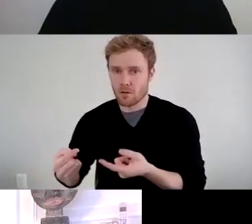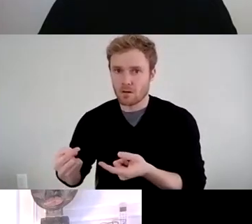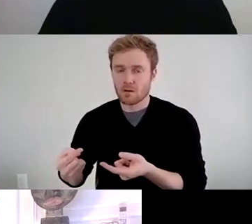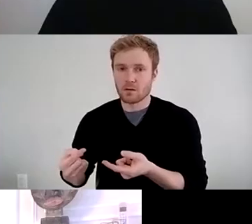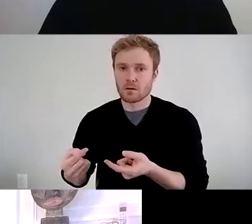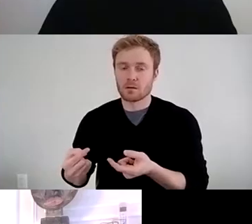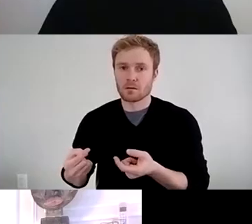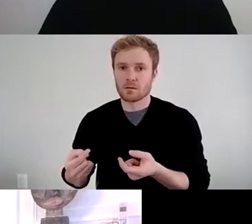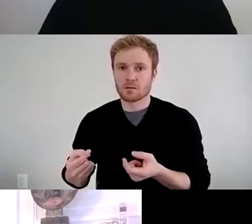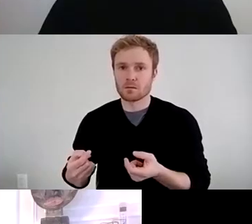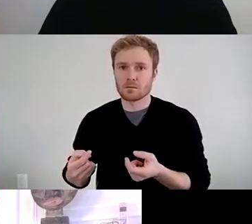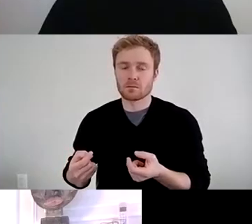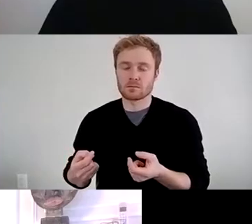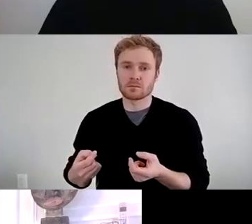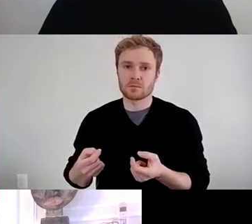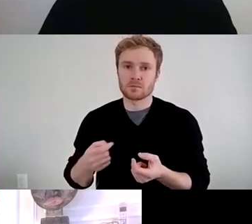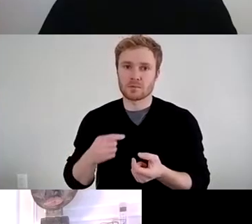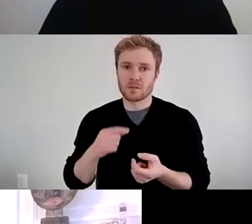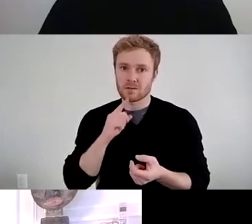challenges.